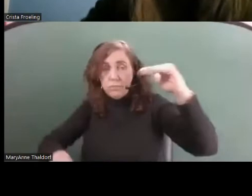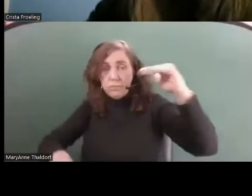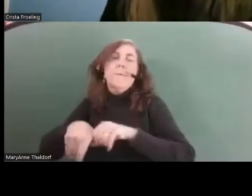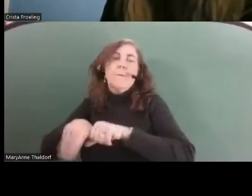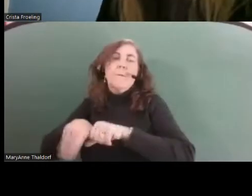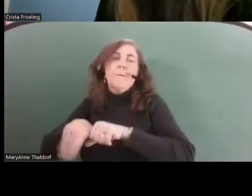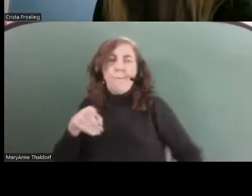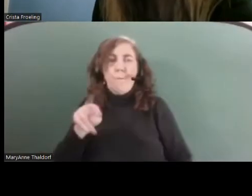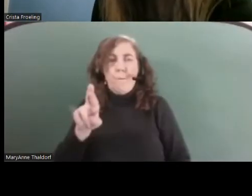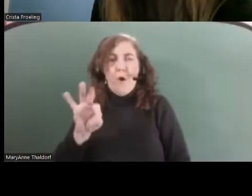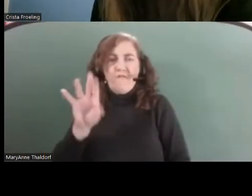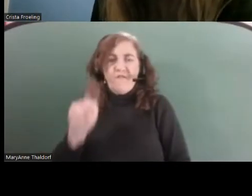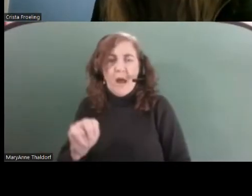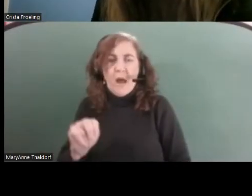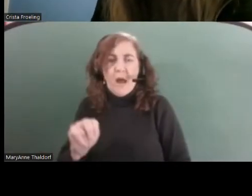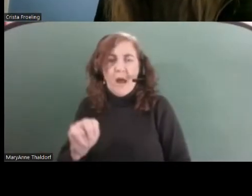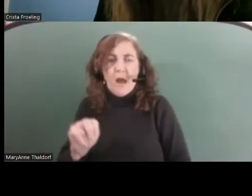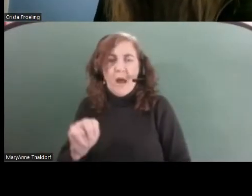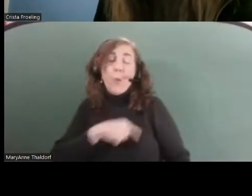120 is the highest we test.